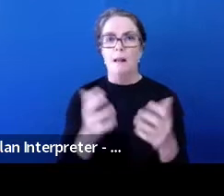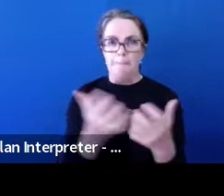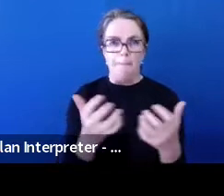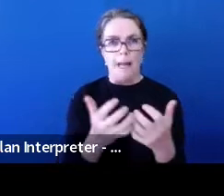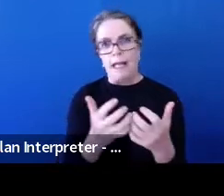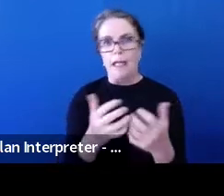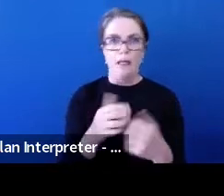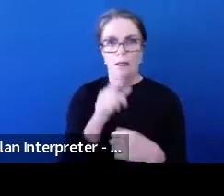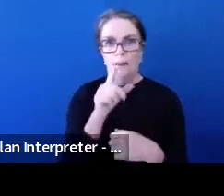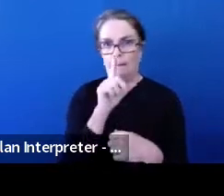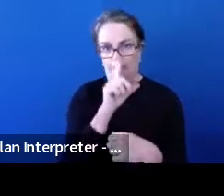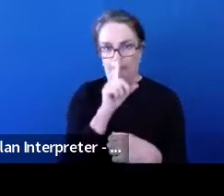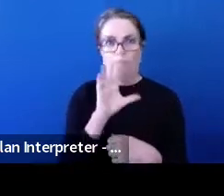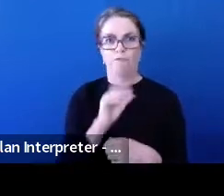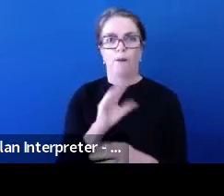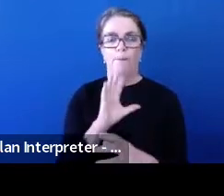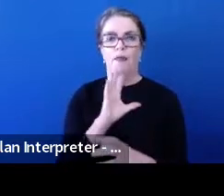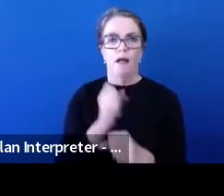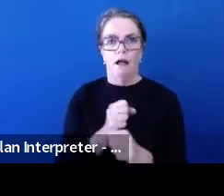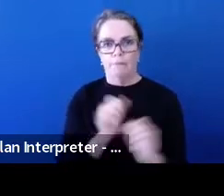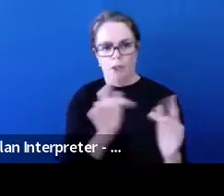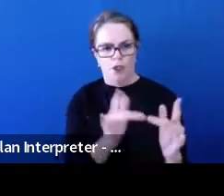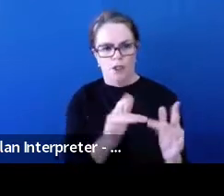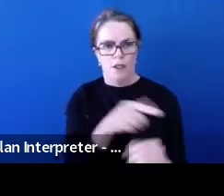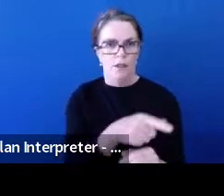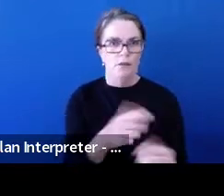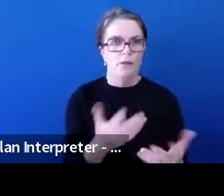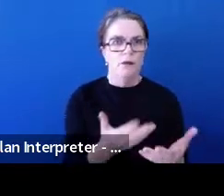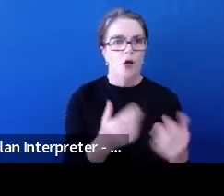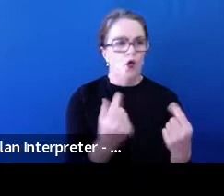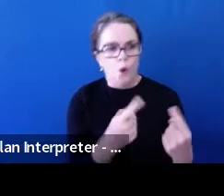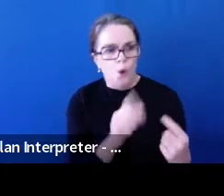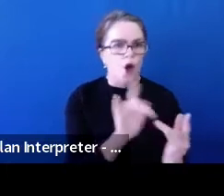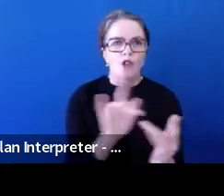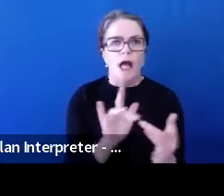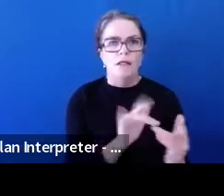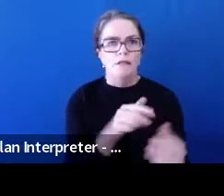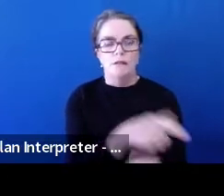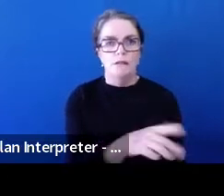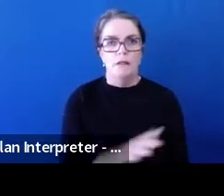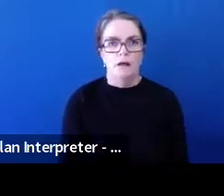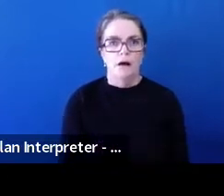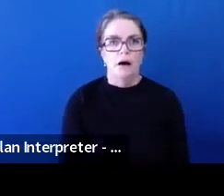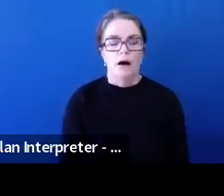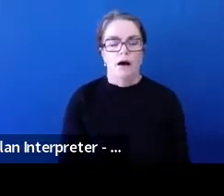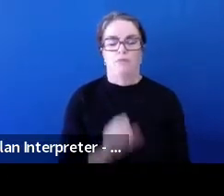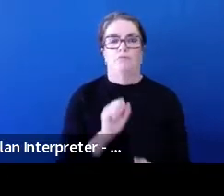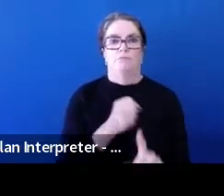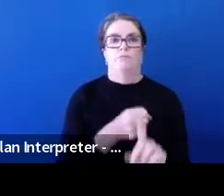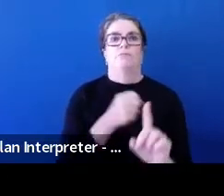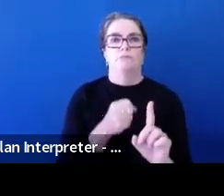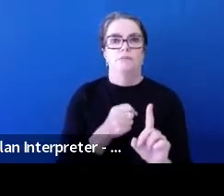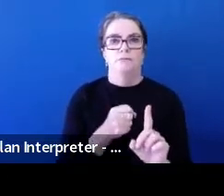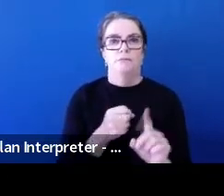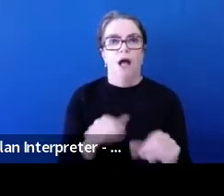wanting to know, who were your contacts? Very much triggering the memories of interrogation that he